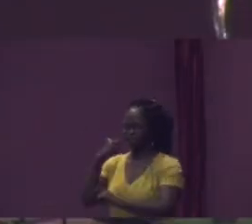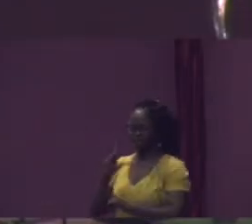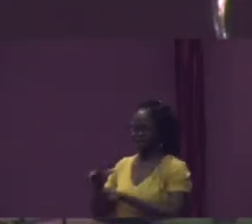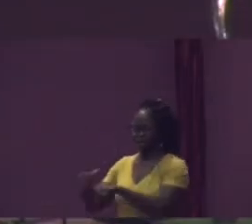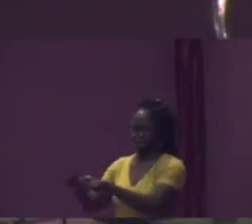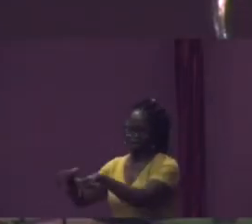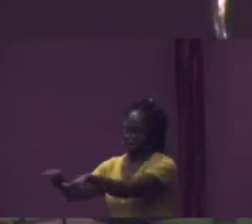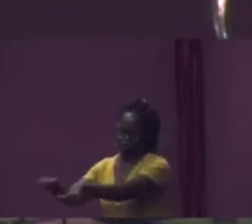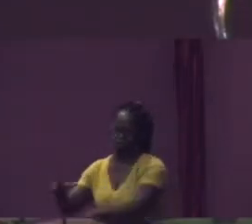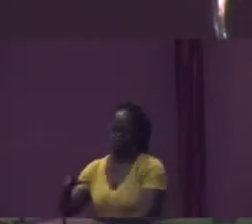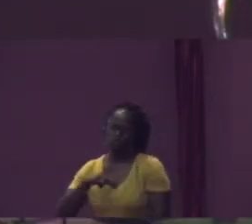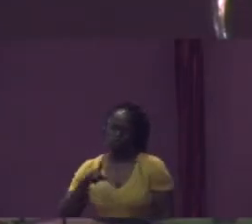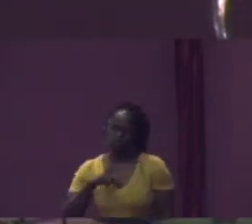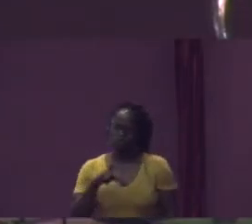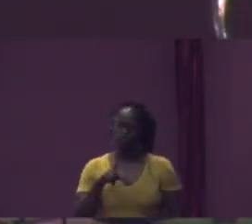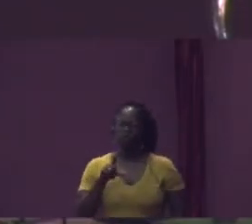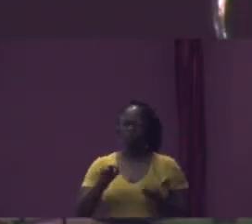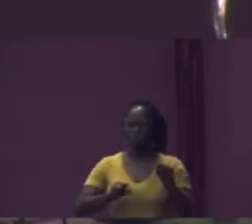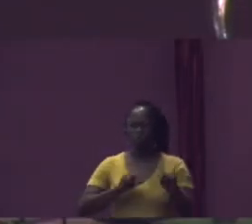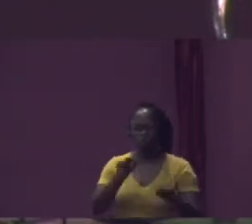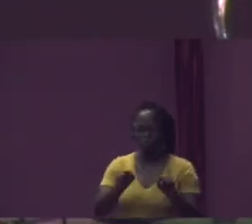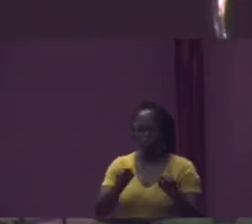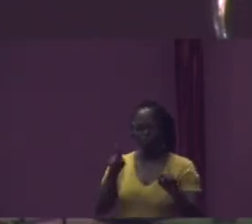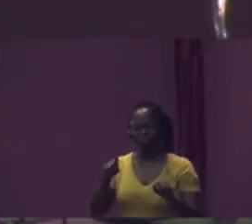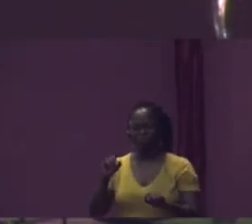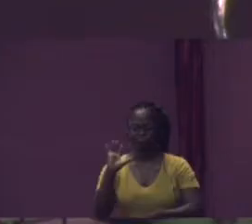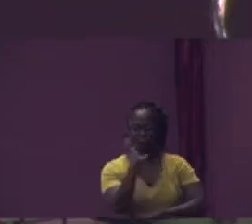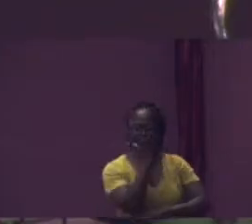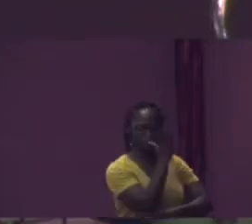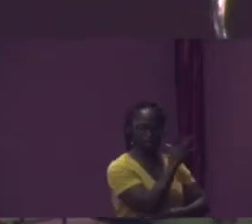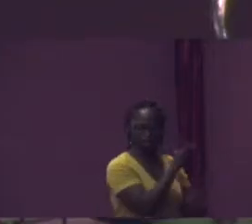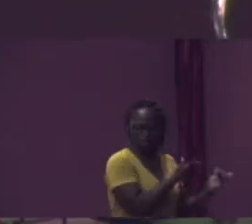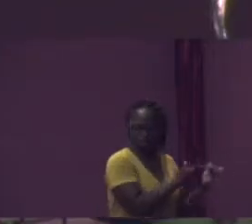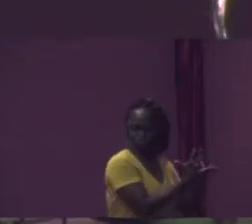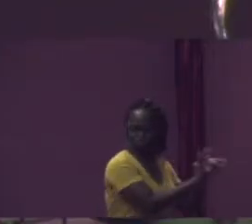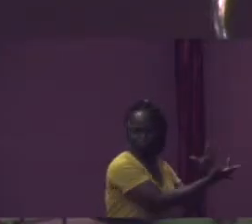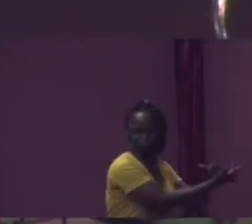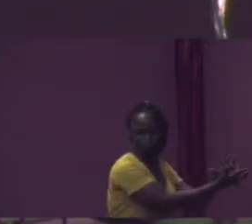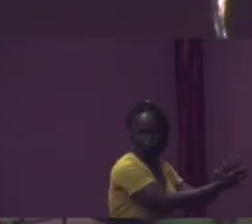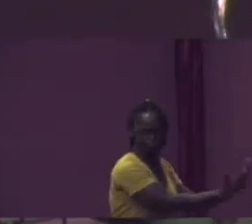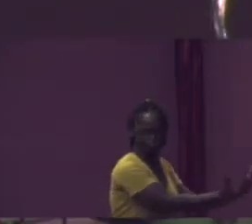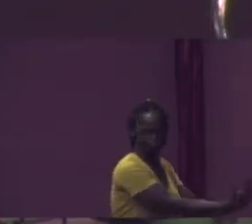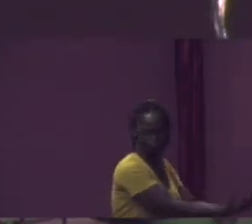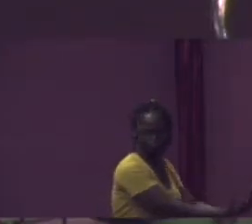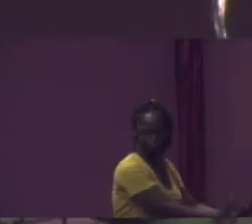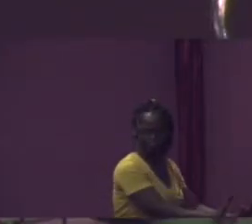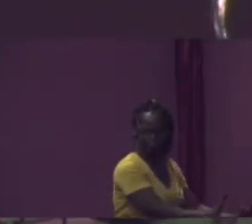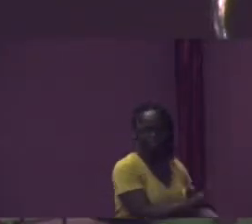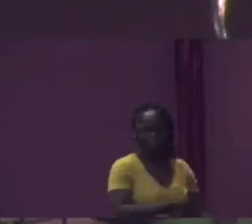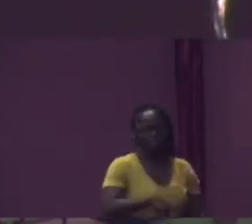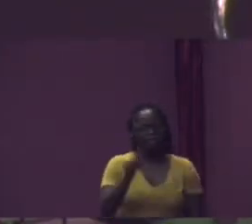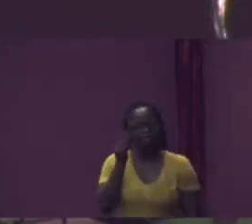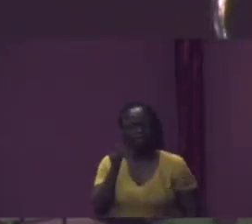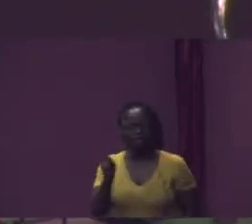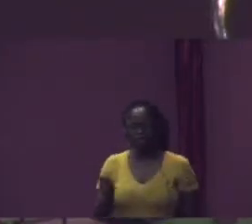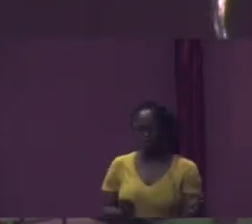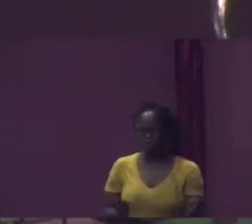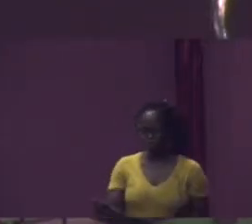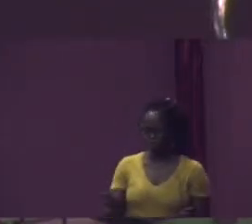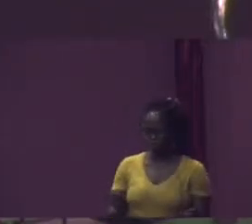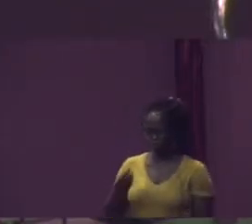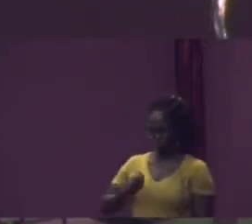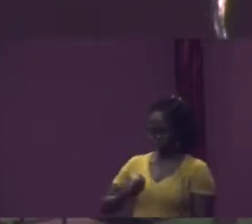from assuming fate and instead trying to take control of it. A risk society is not actually